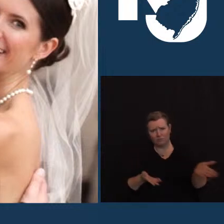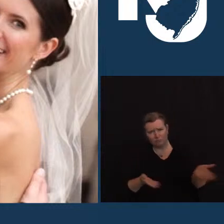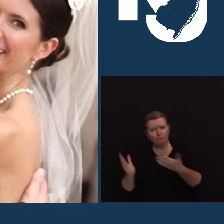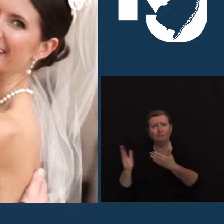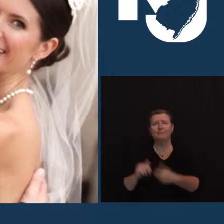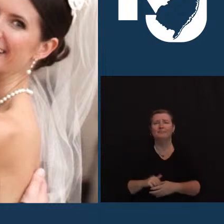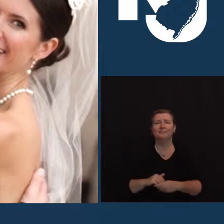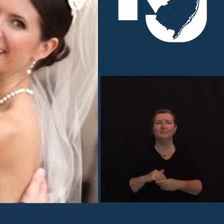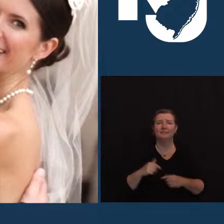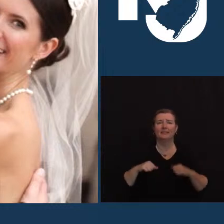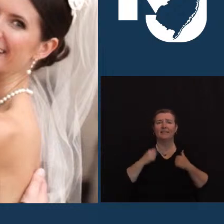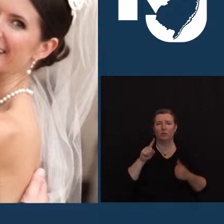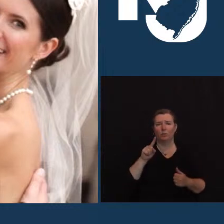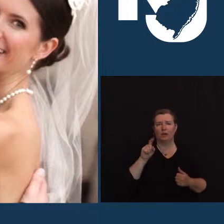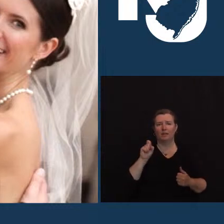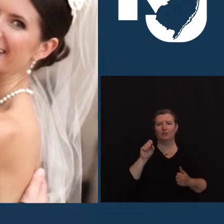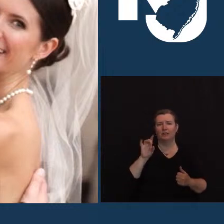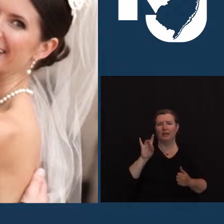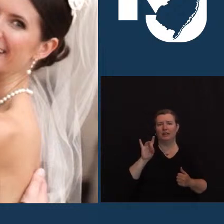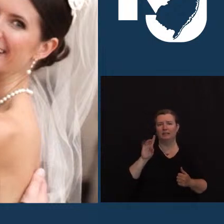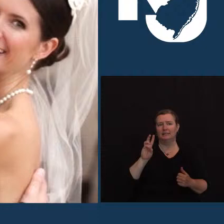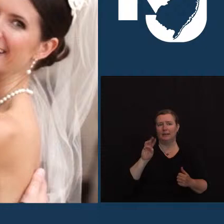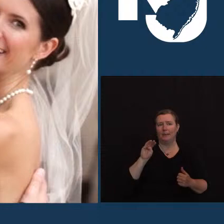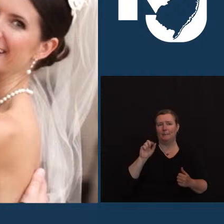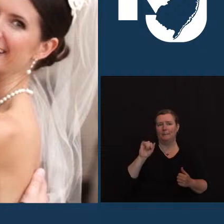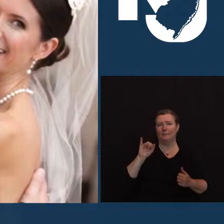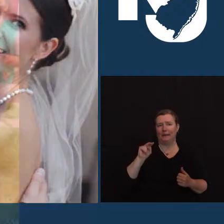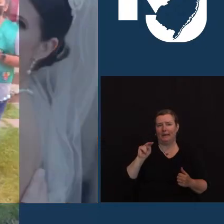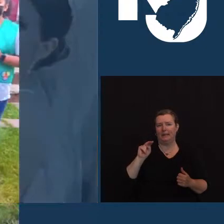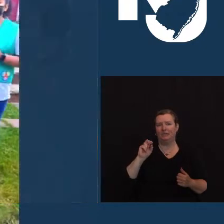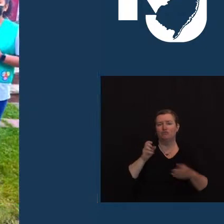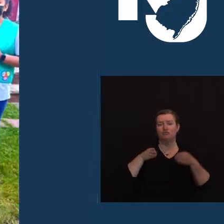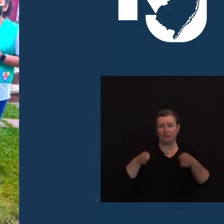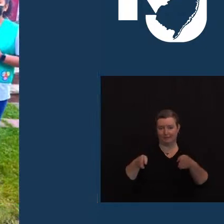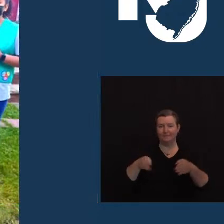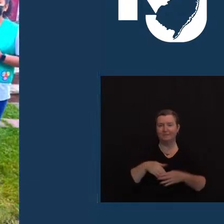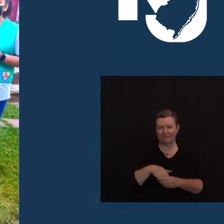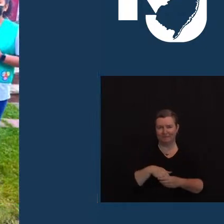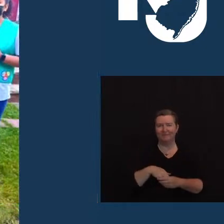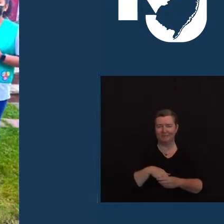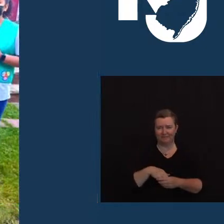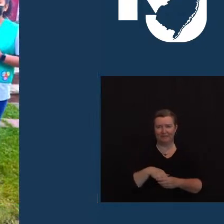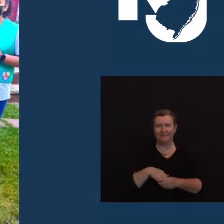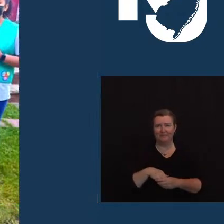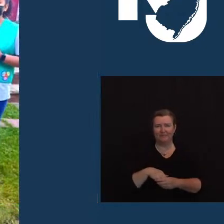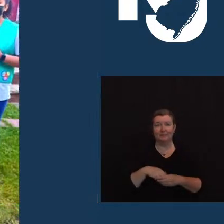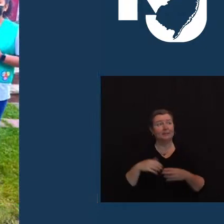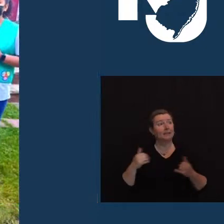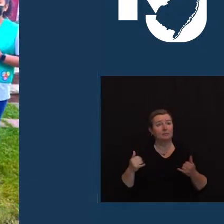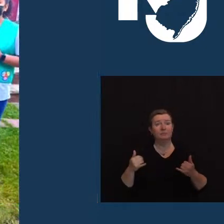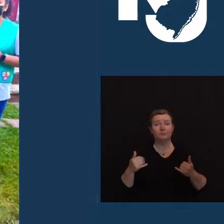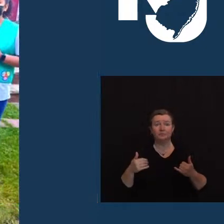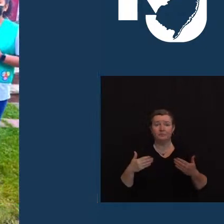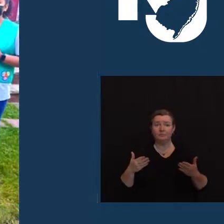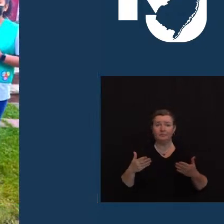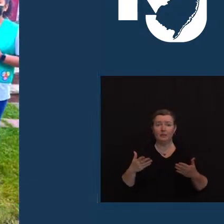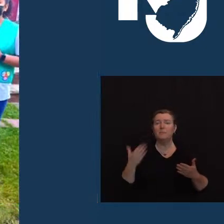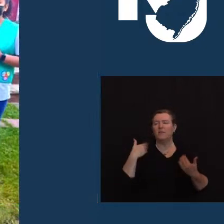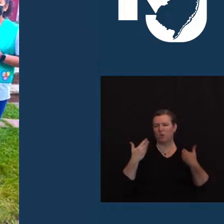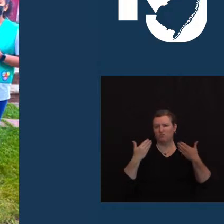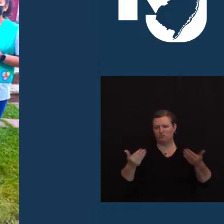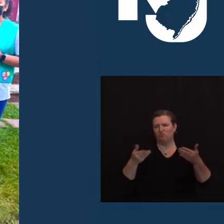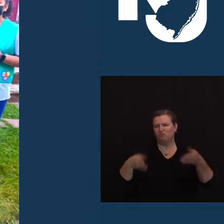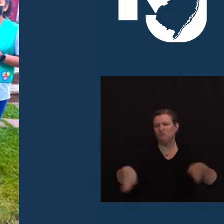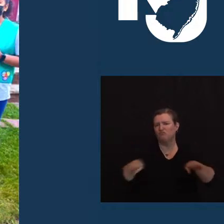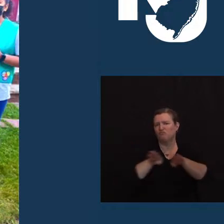186 Main Street in Hackettstown. Finally, before I close, I want to give a shout out to these young ladies, the members